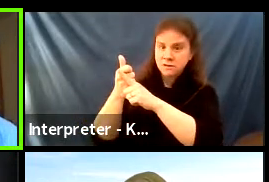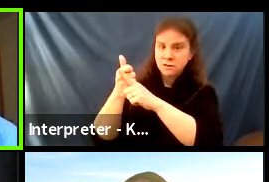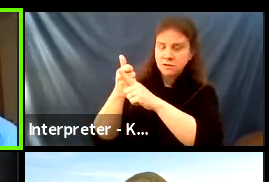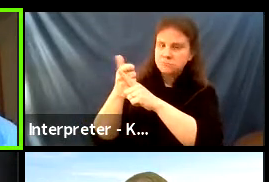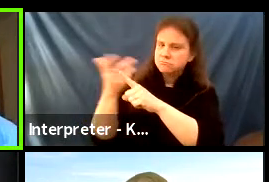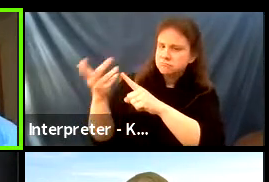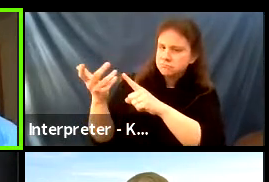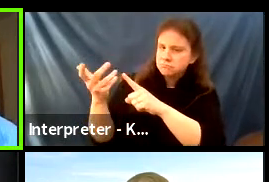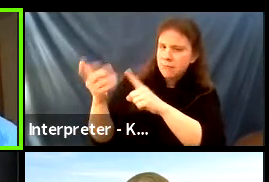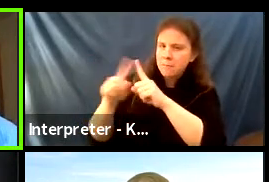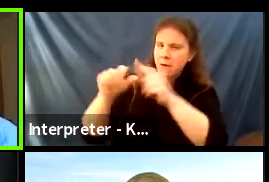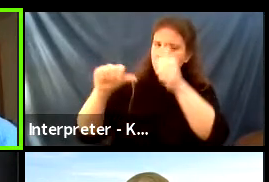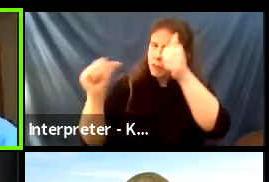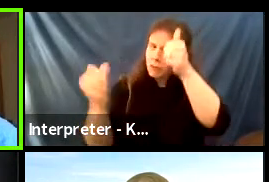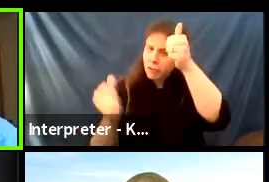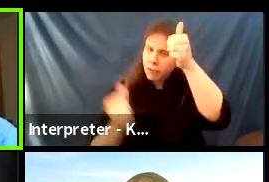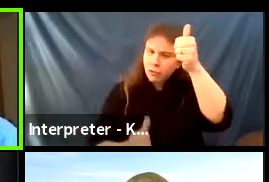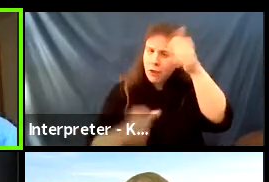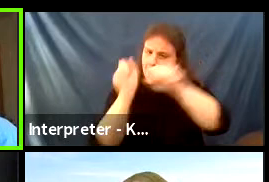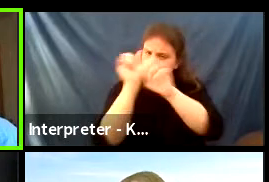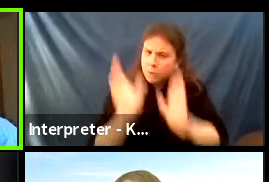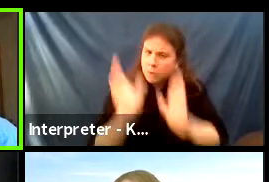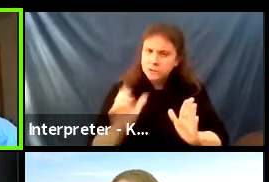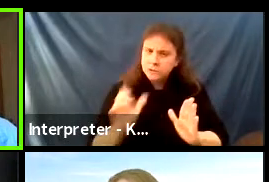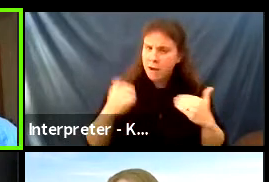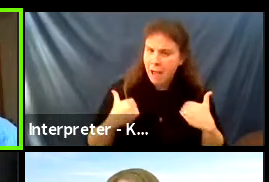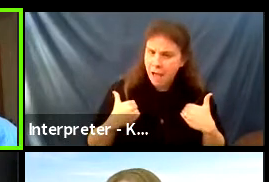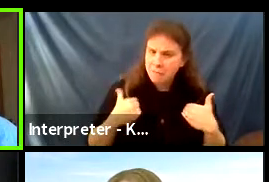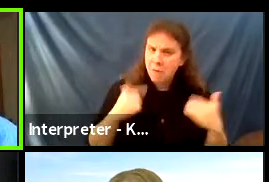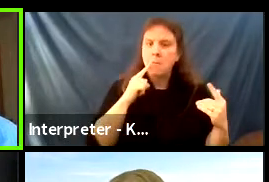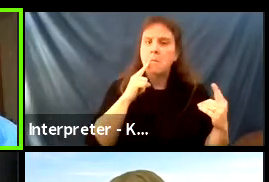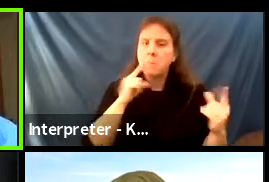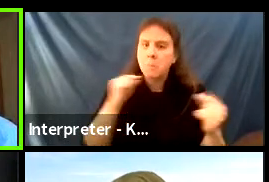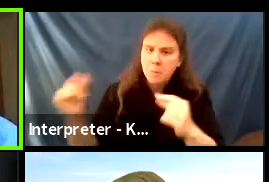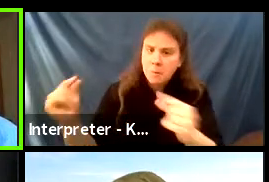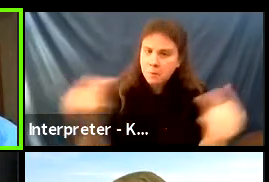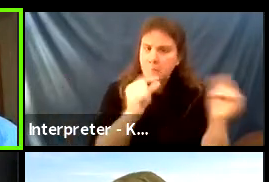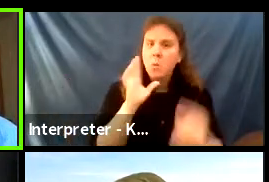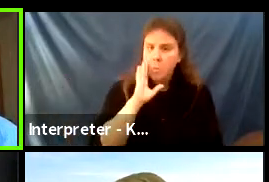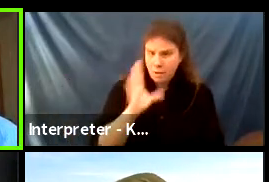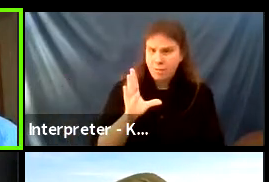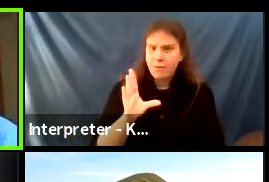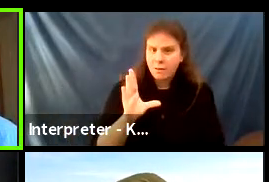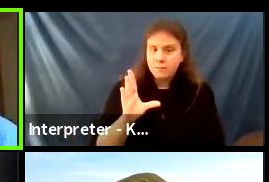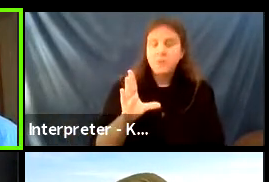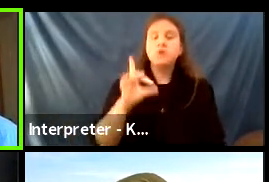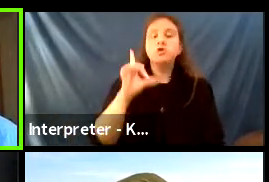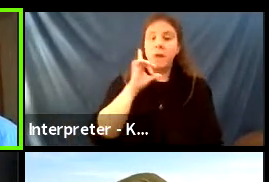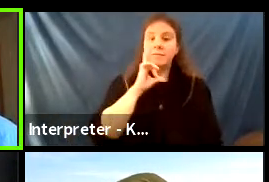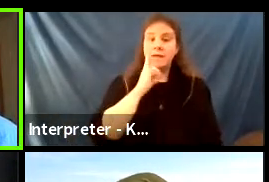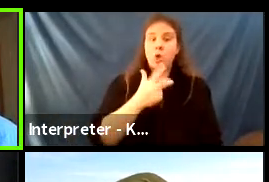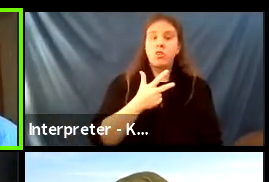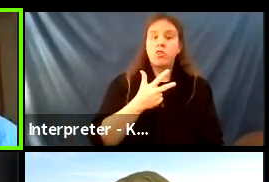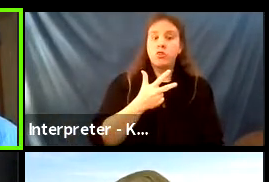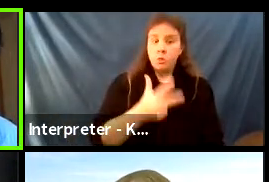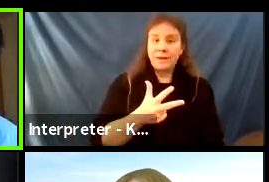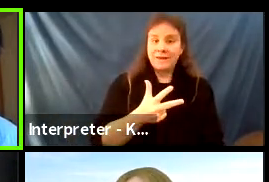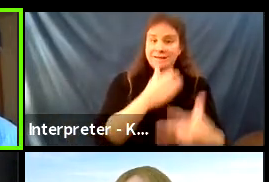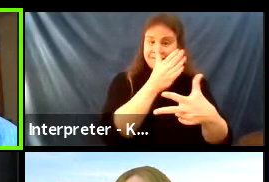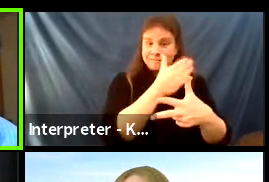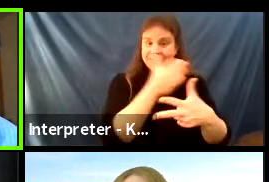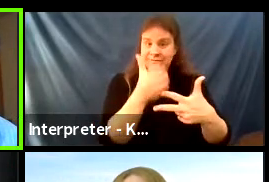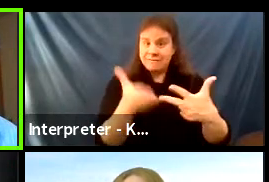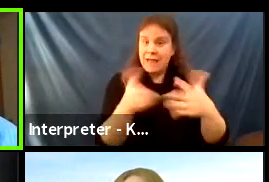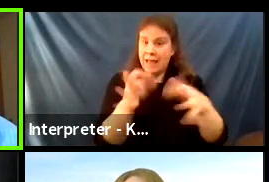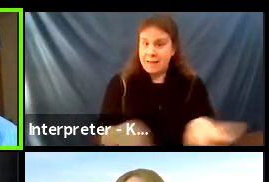through X number of employers. So the thing I'm just wondering is, I do think that these three stages are important, but I don't know if it,